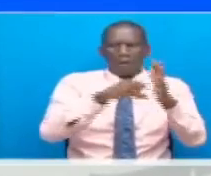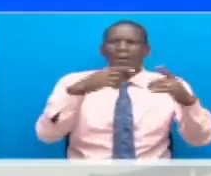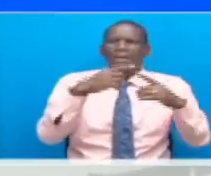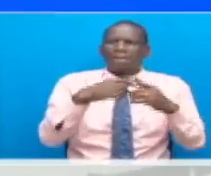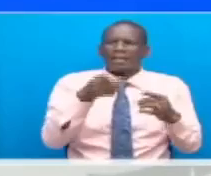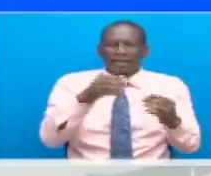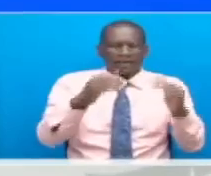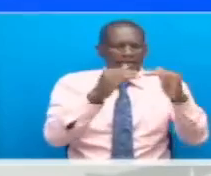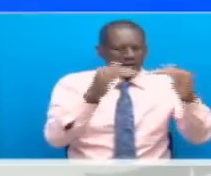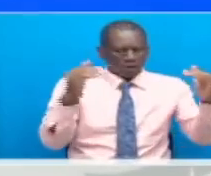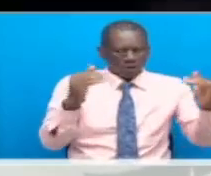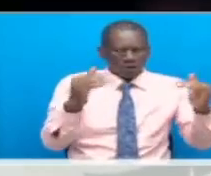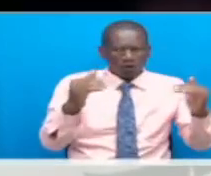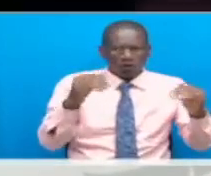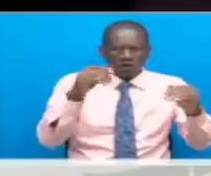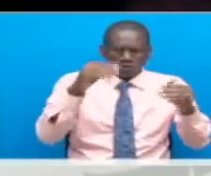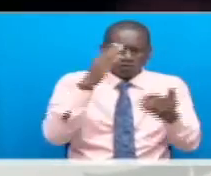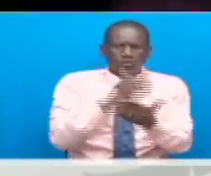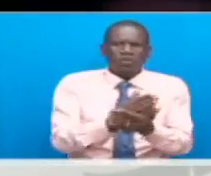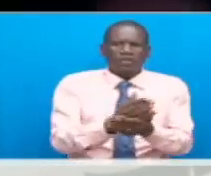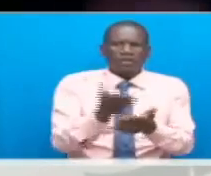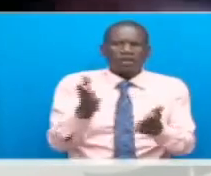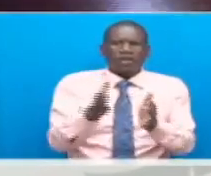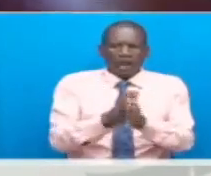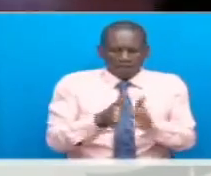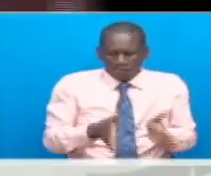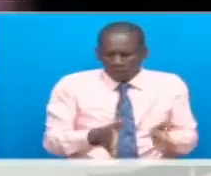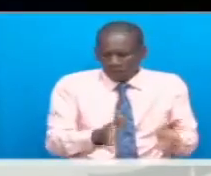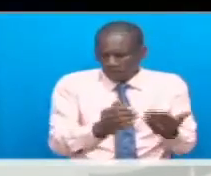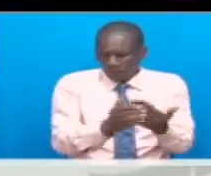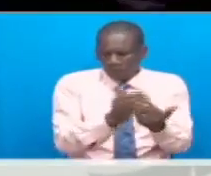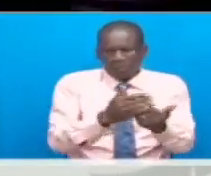are equal indeed and in the way they are treated.